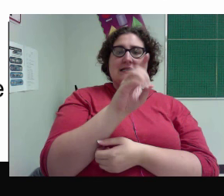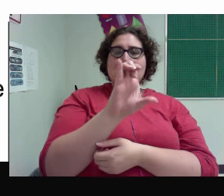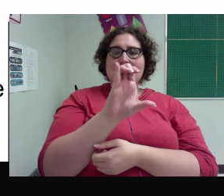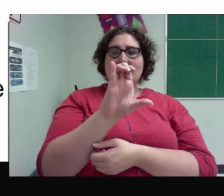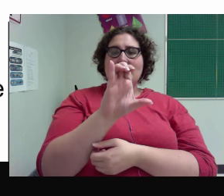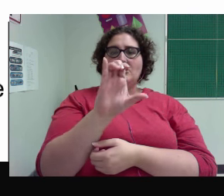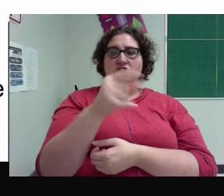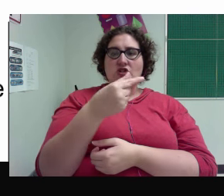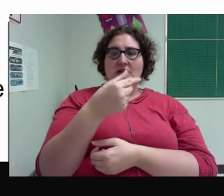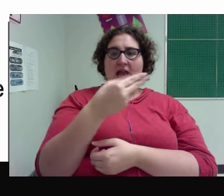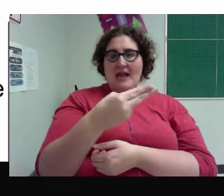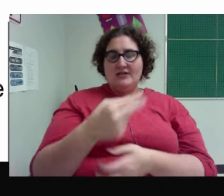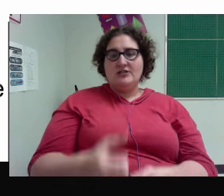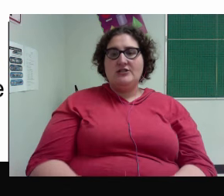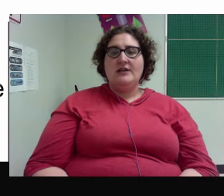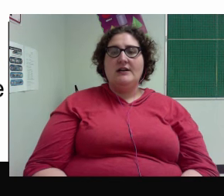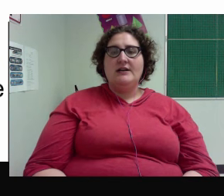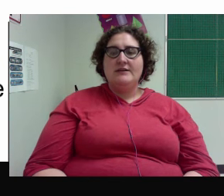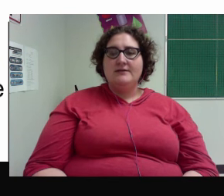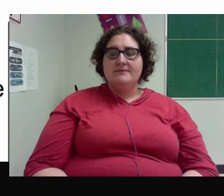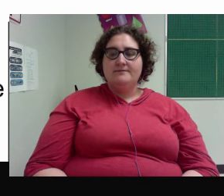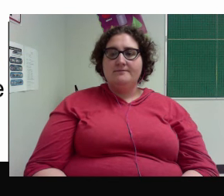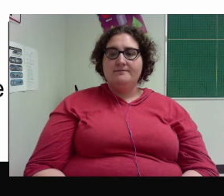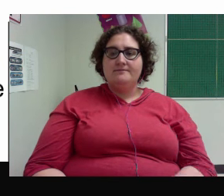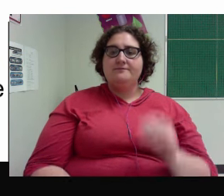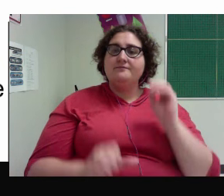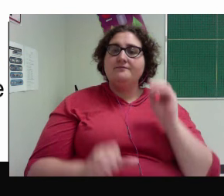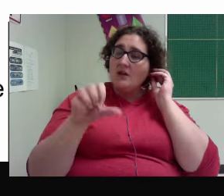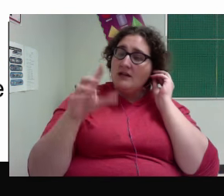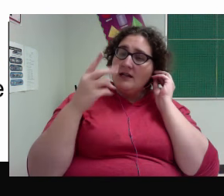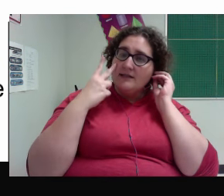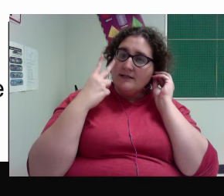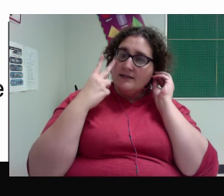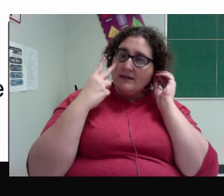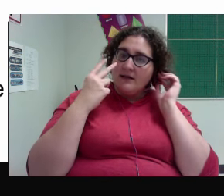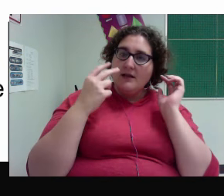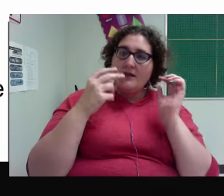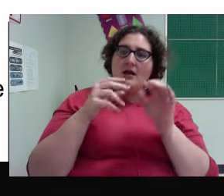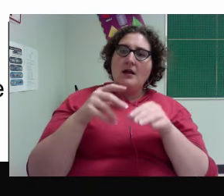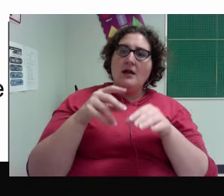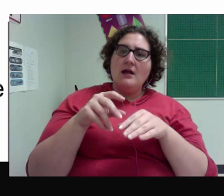find the plane that they're talking about. So let's see, plane